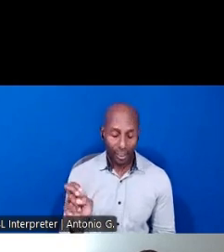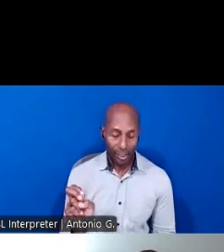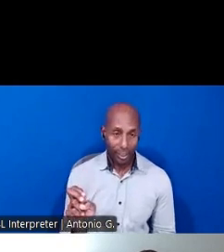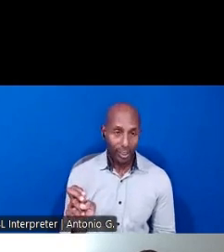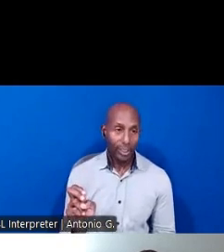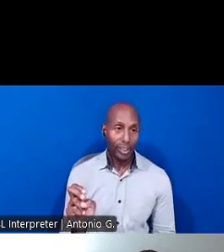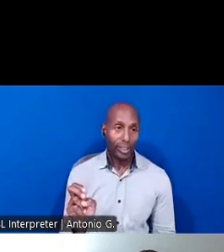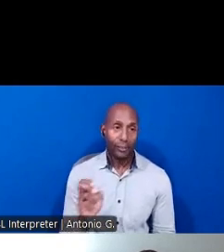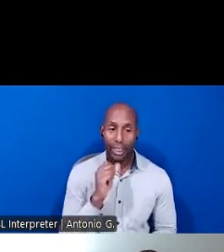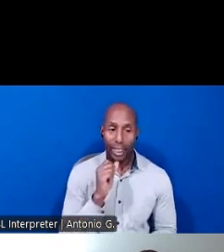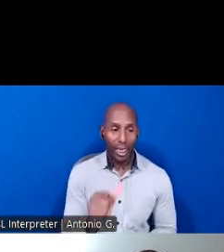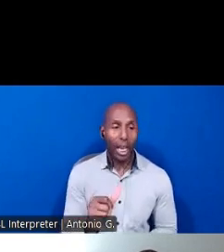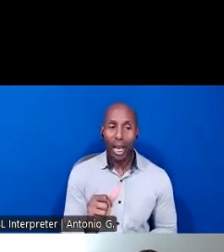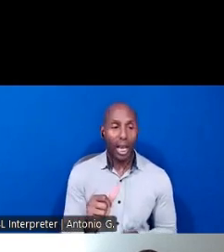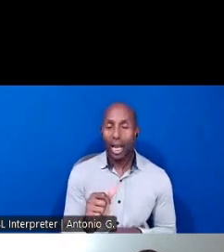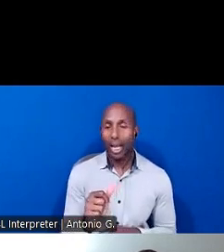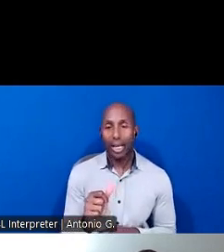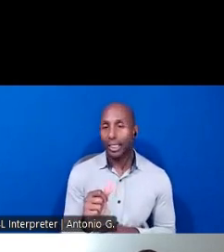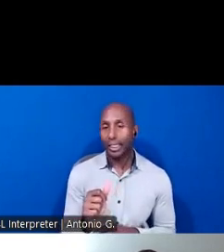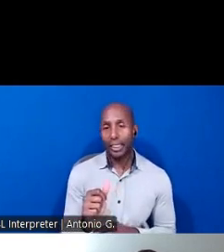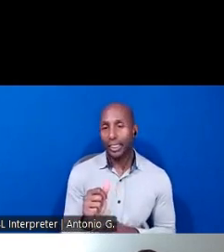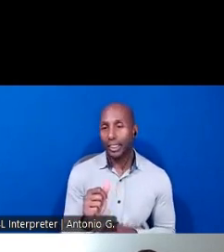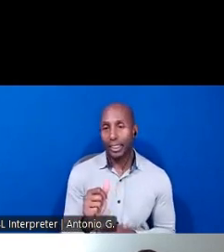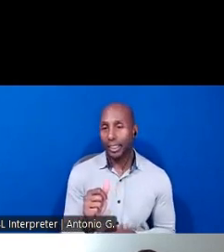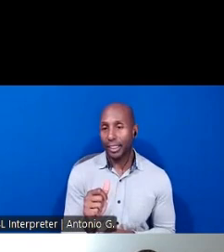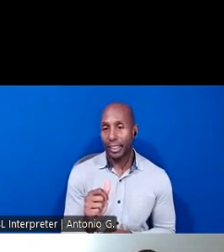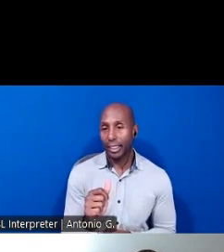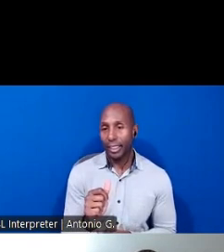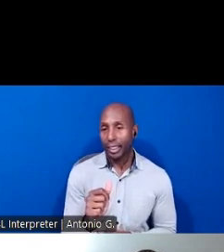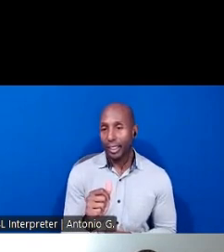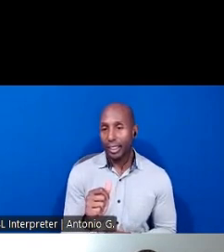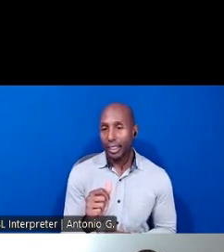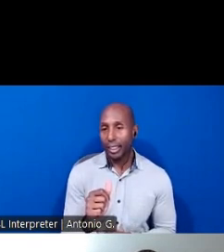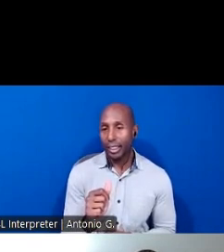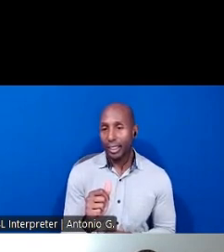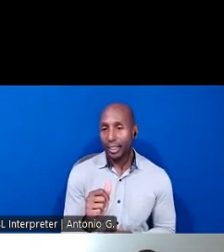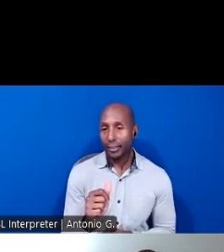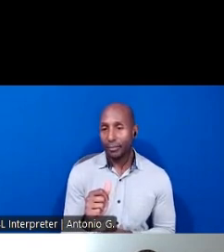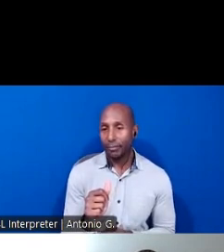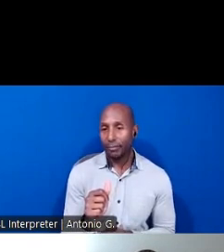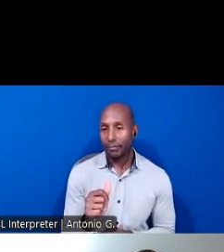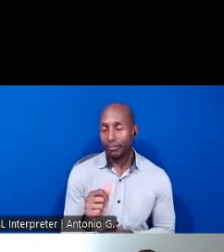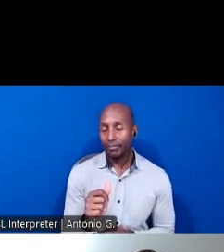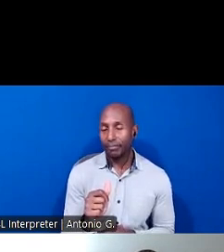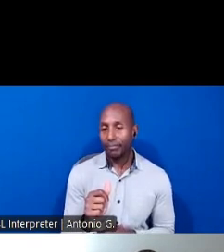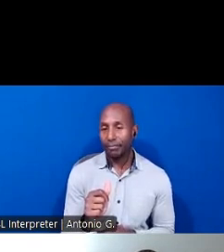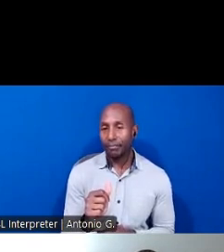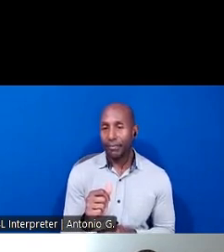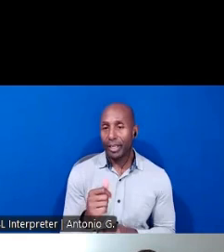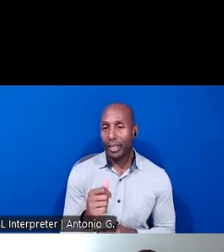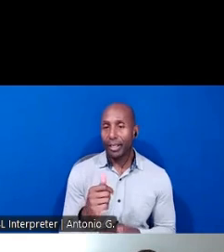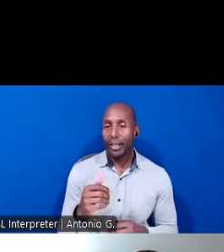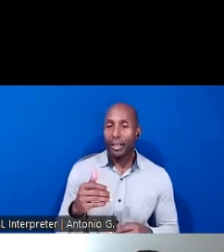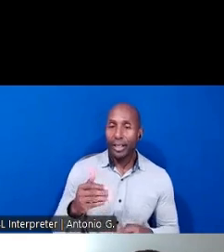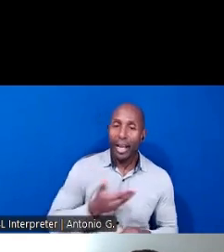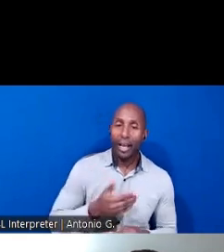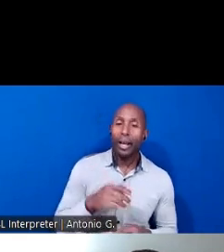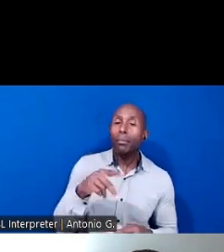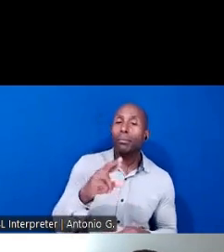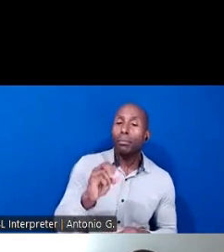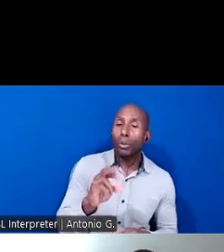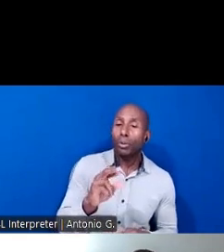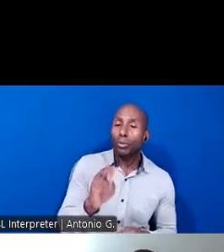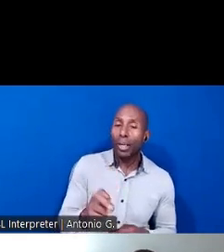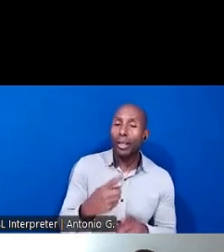start date. Sometimes, a grant won't have a budget approved, so you didn't start using